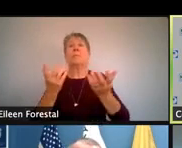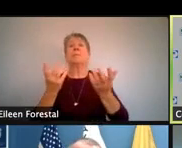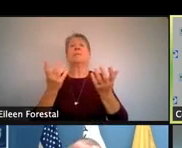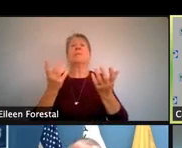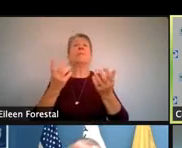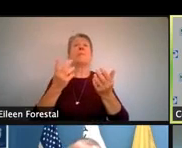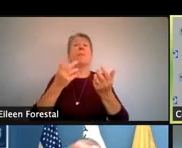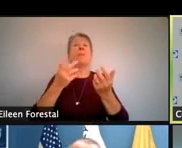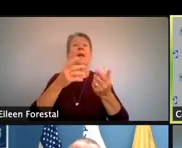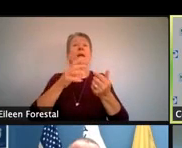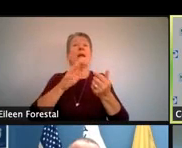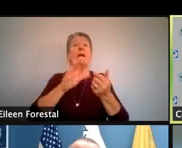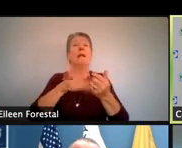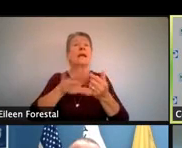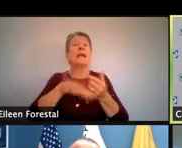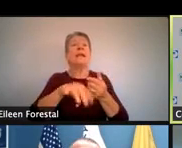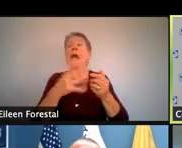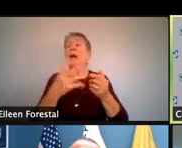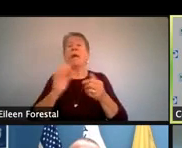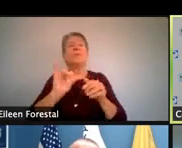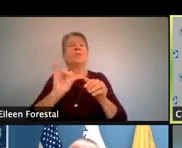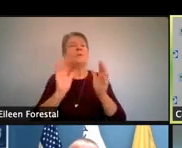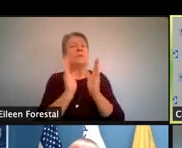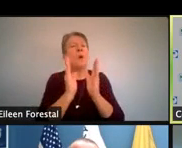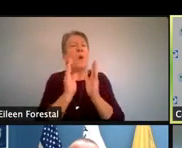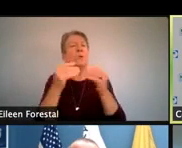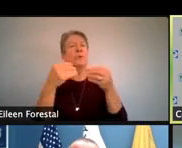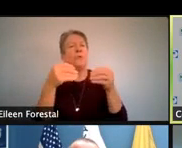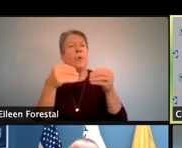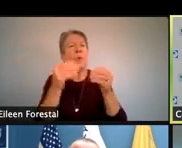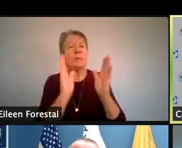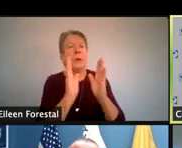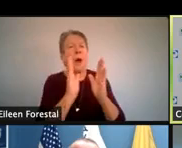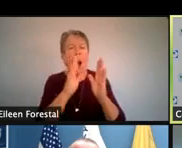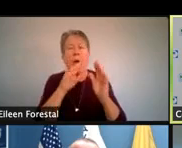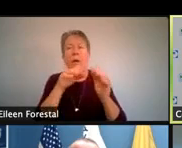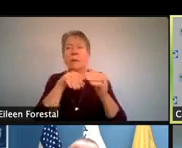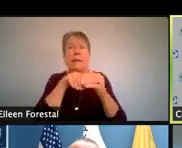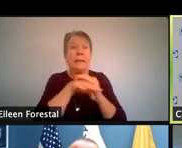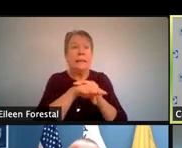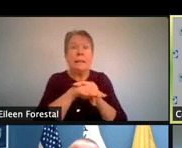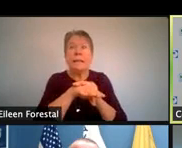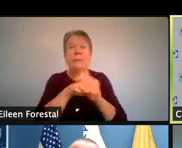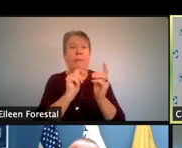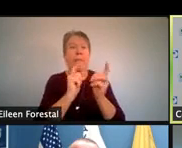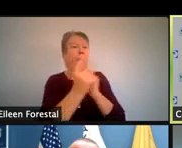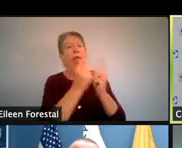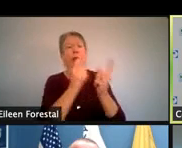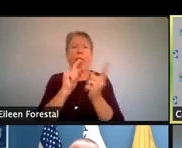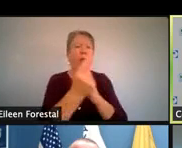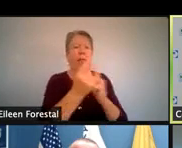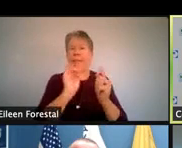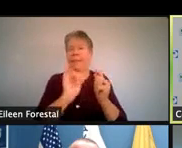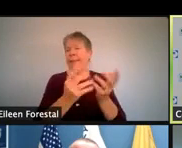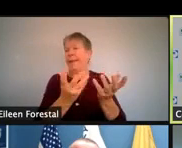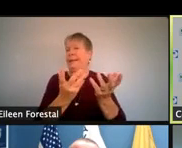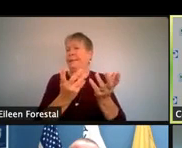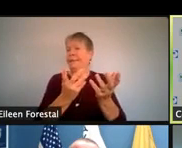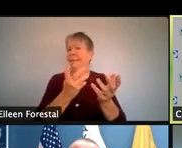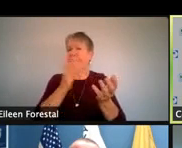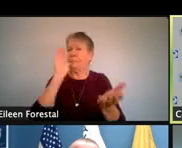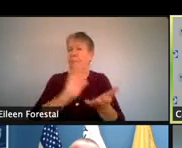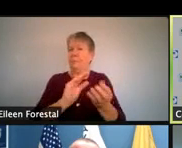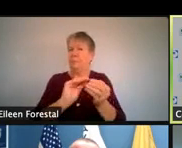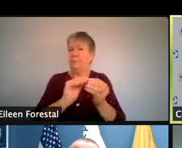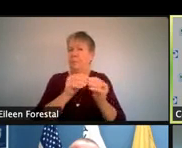in. There's no indication that, or nor do we anticipate that the vaccine will be mandatory. What we're hoping is through